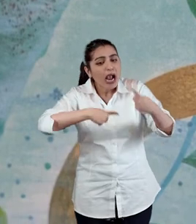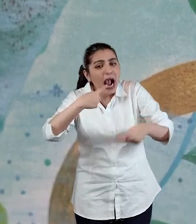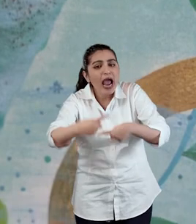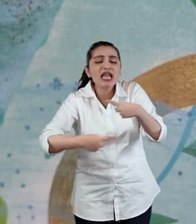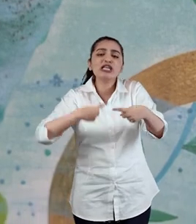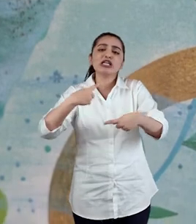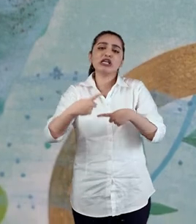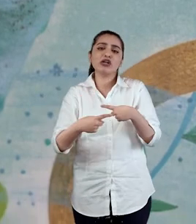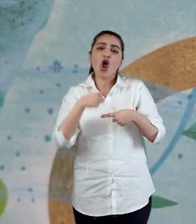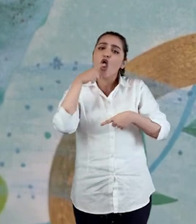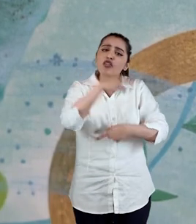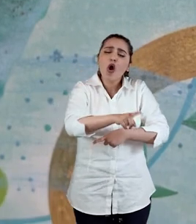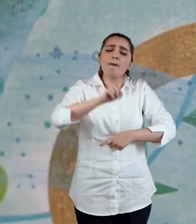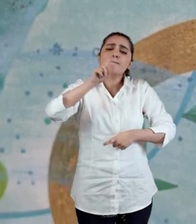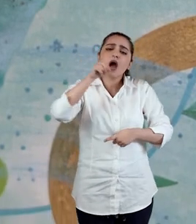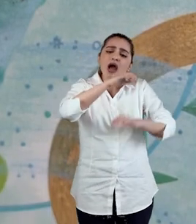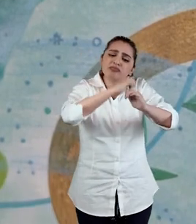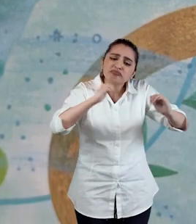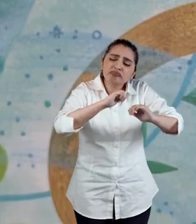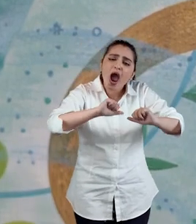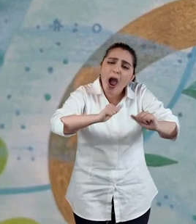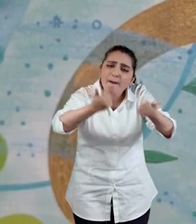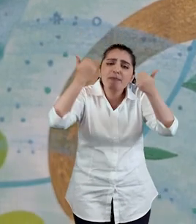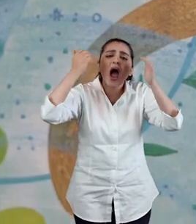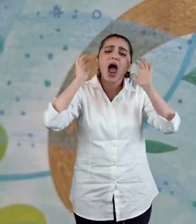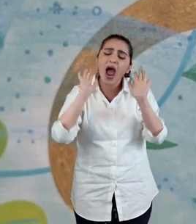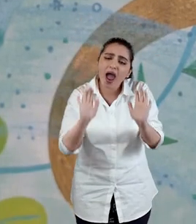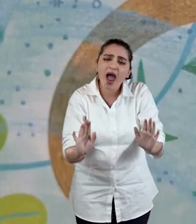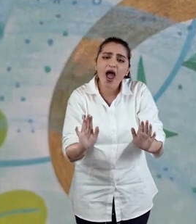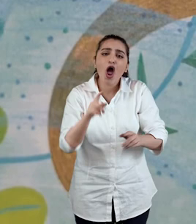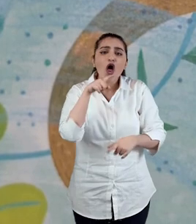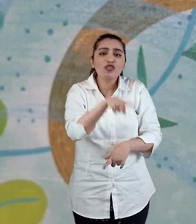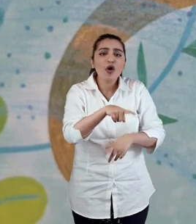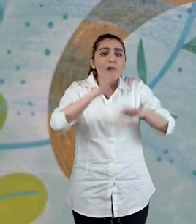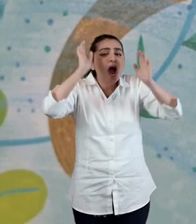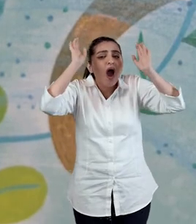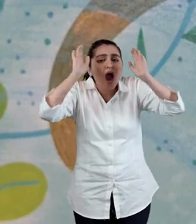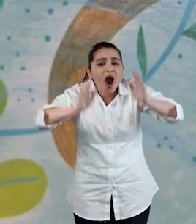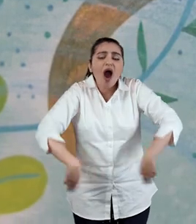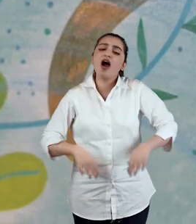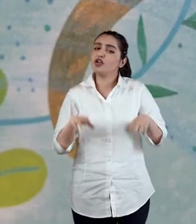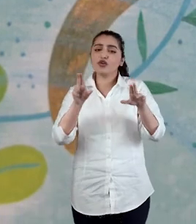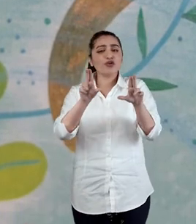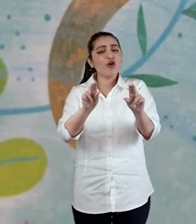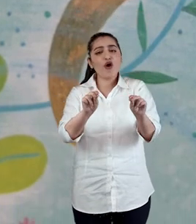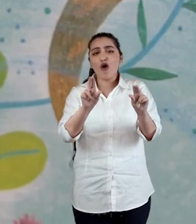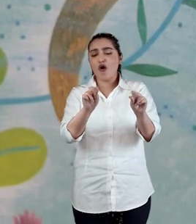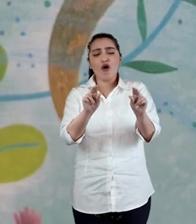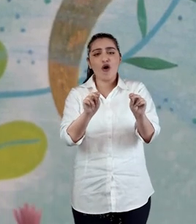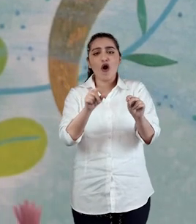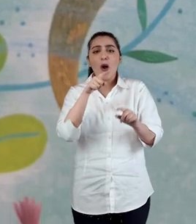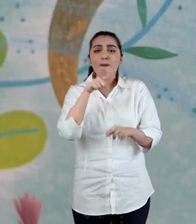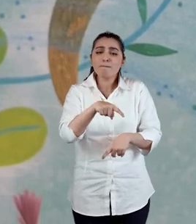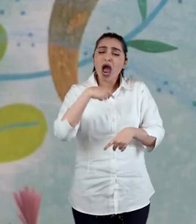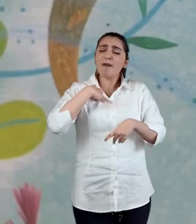for slowing. I've practiced a lot to sing clear and true.